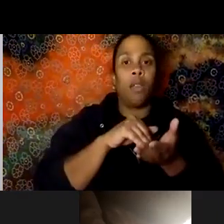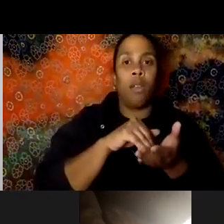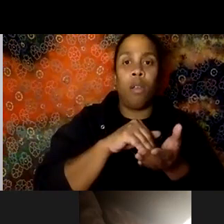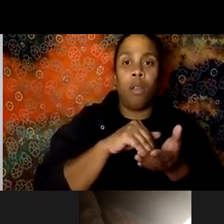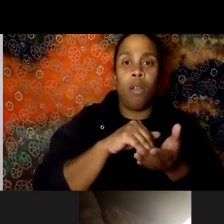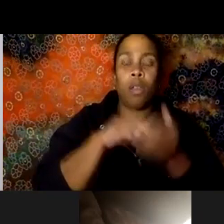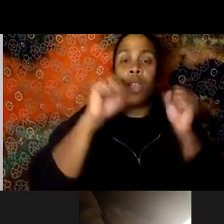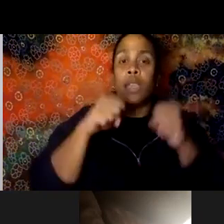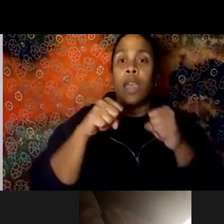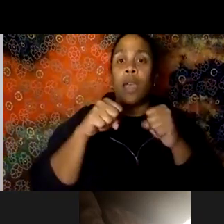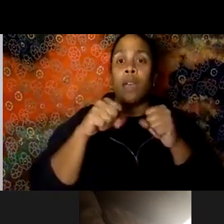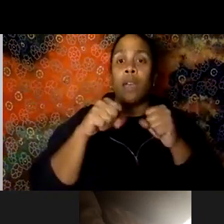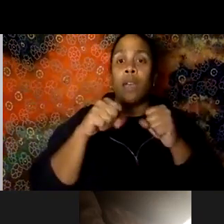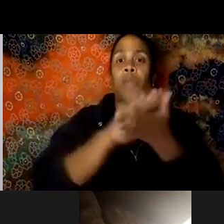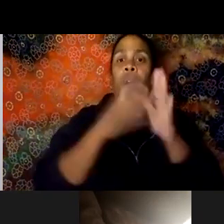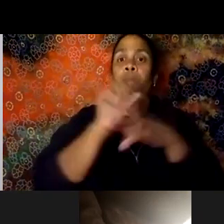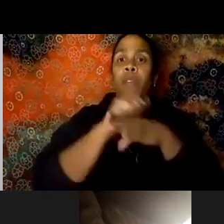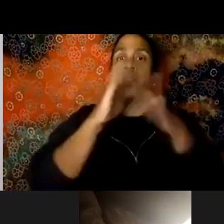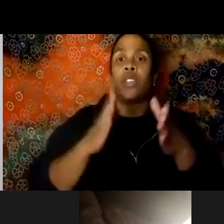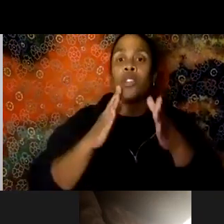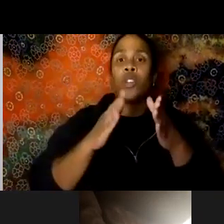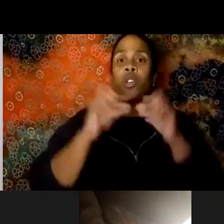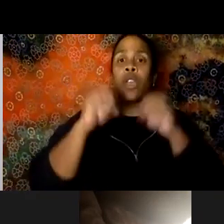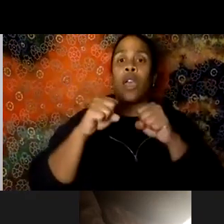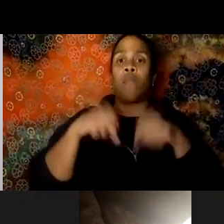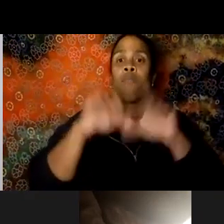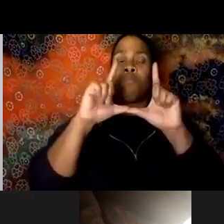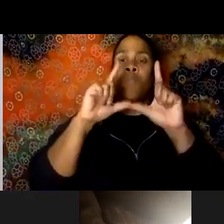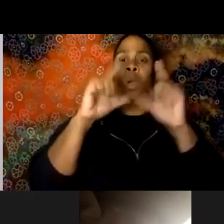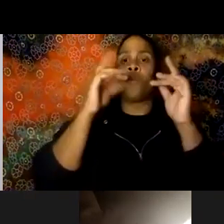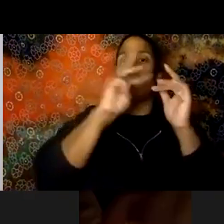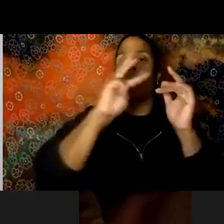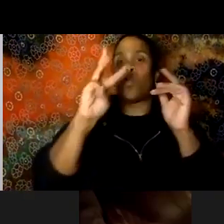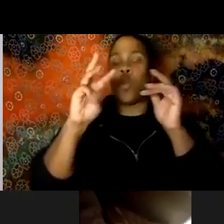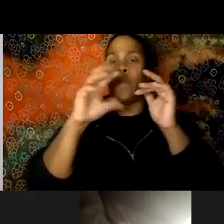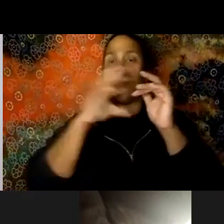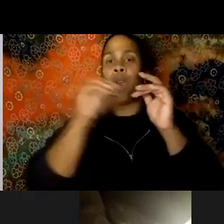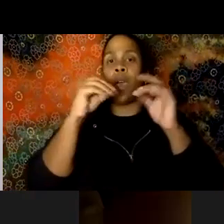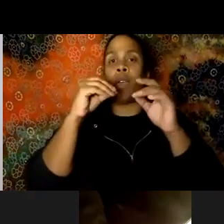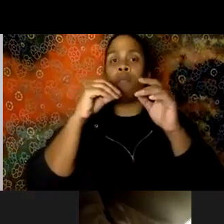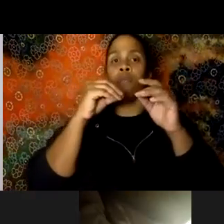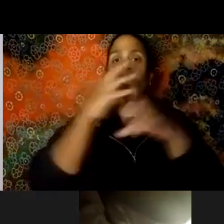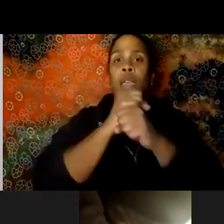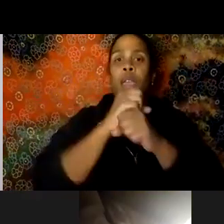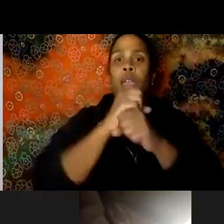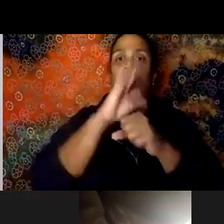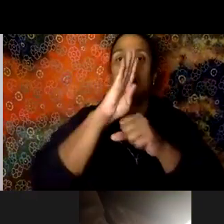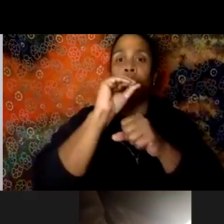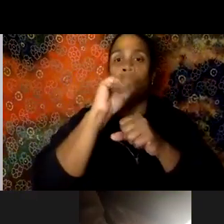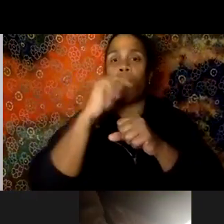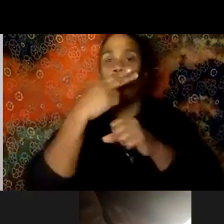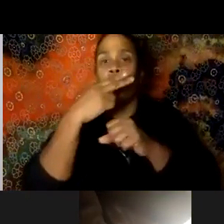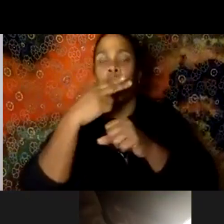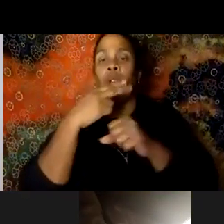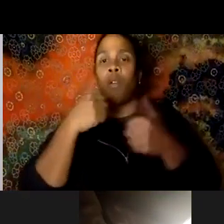booth. So get a booth, fill out the form, and you can join us in one of our events. Thank you so much, everyone. All right,